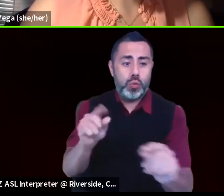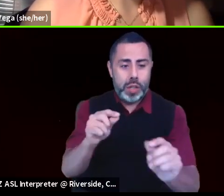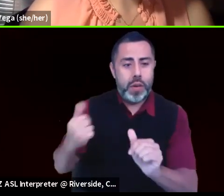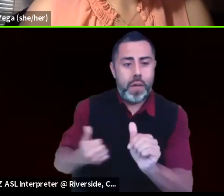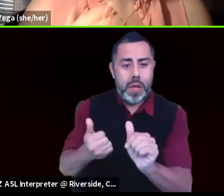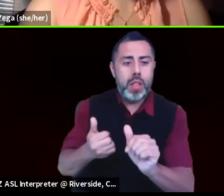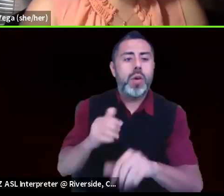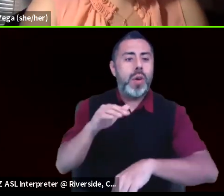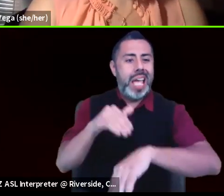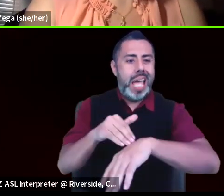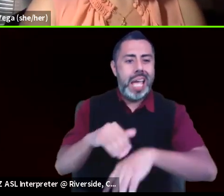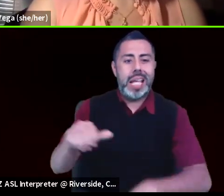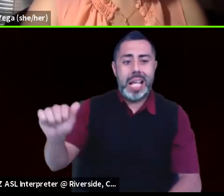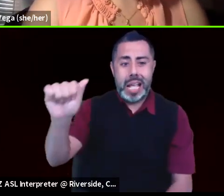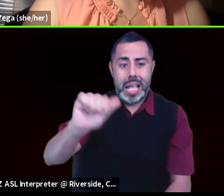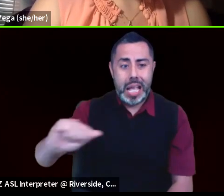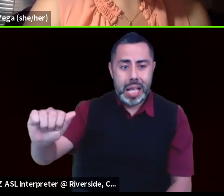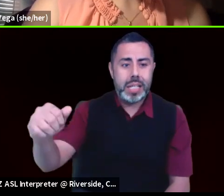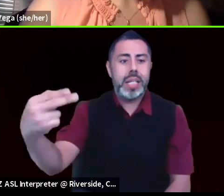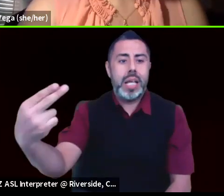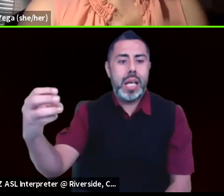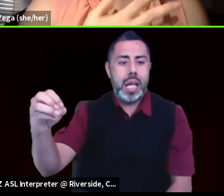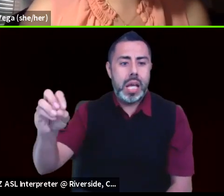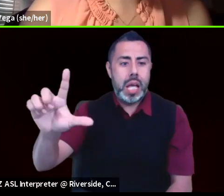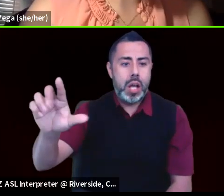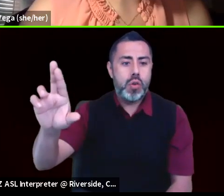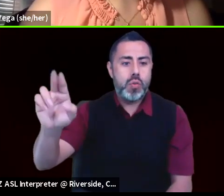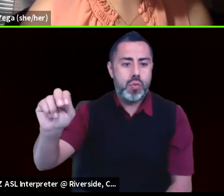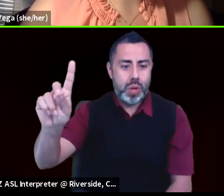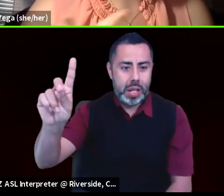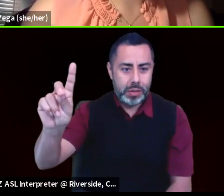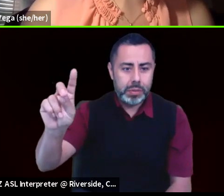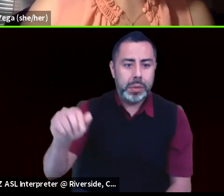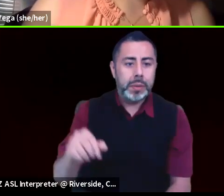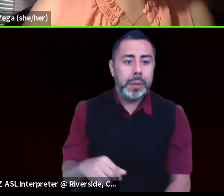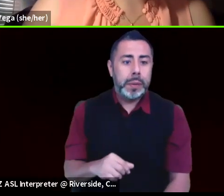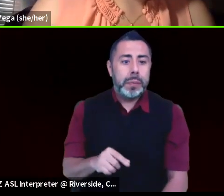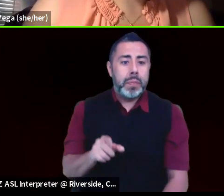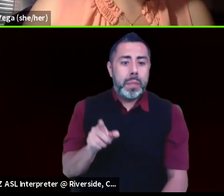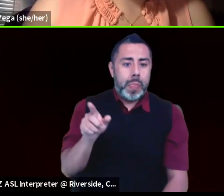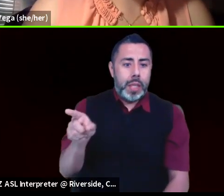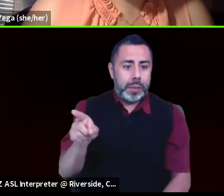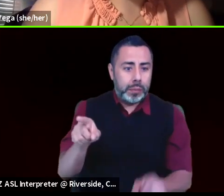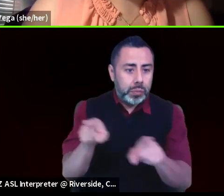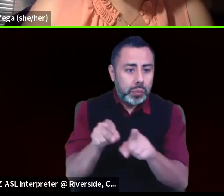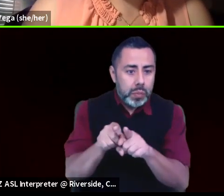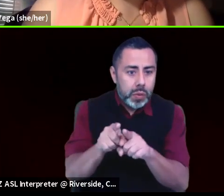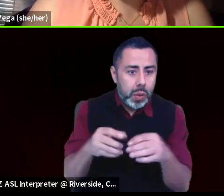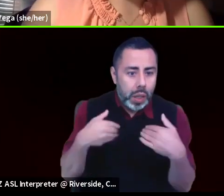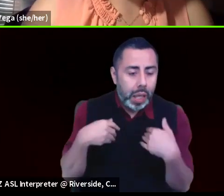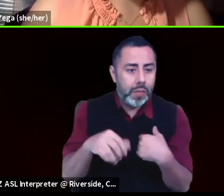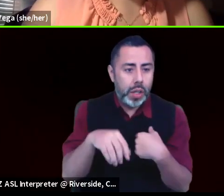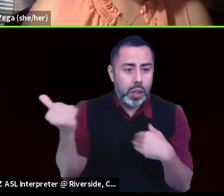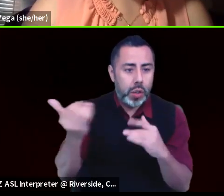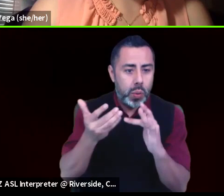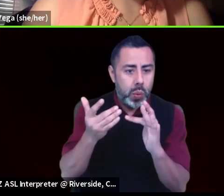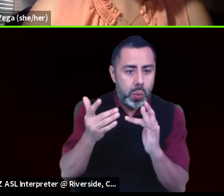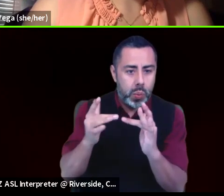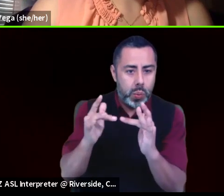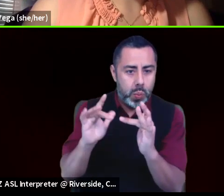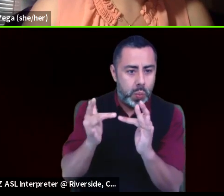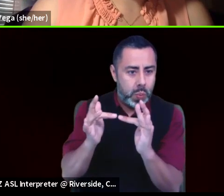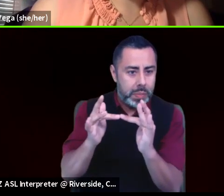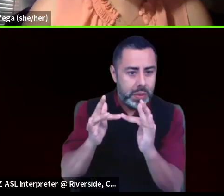HowlRound. They just tweeted out this website, and they'll also be tweeting out other relevant links as this conversation continues.